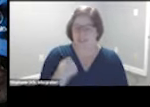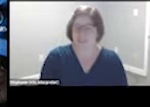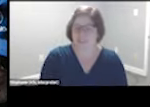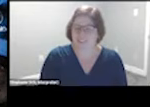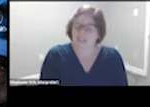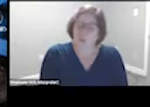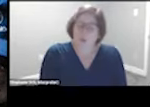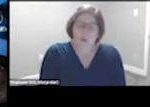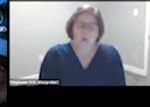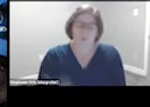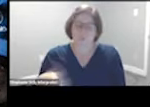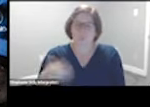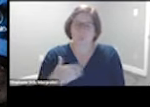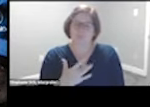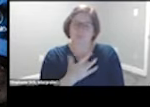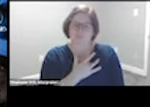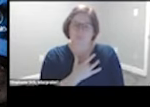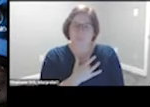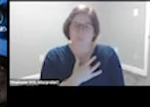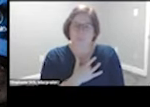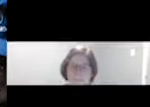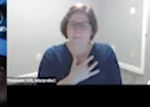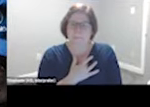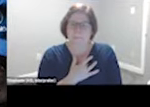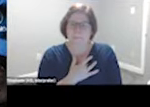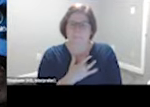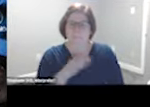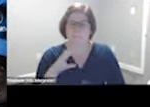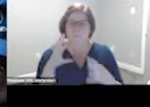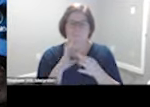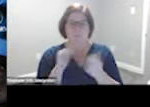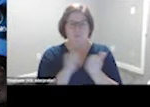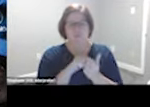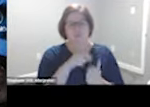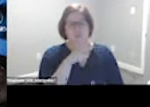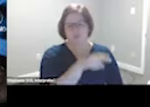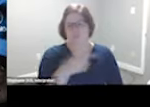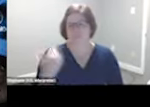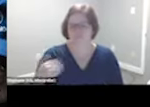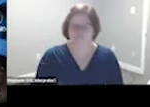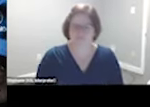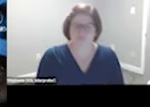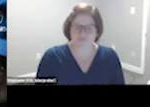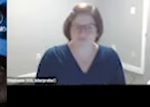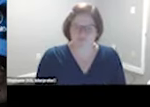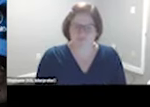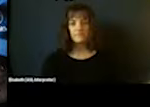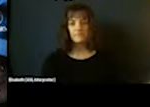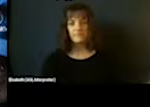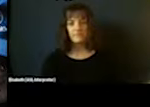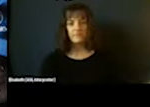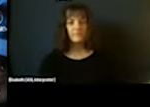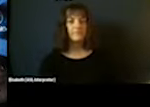makes me connect with the Valentina Tereshkova even close because she's the world